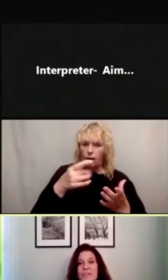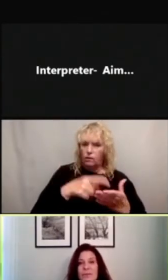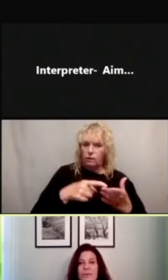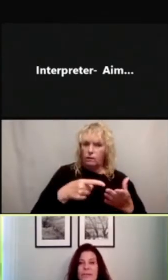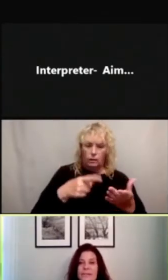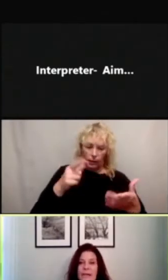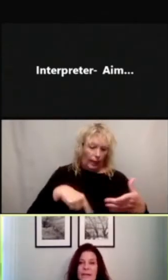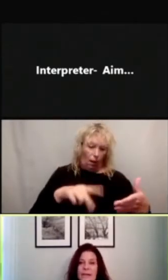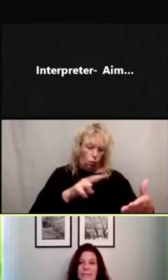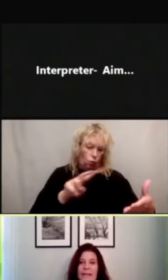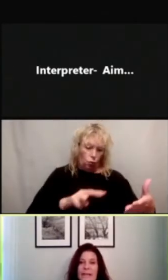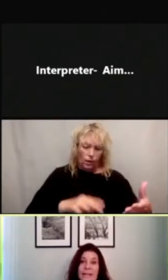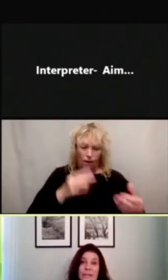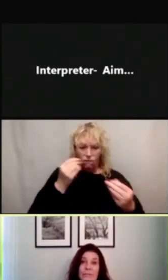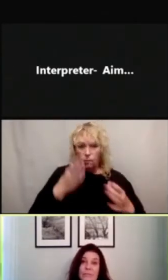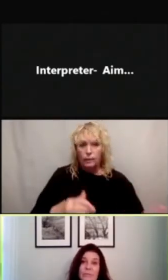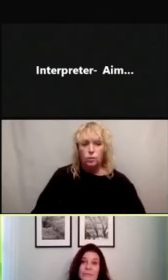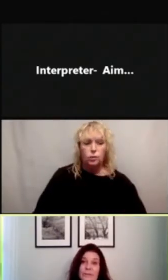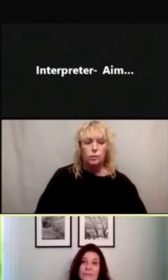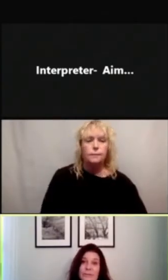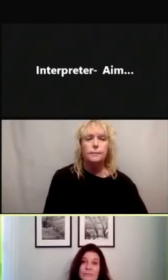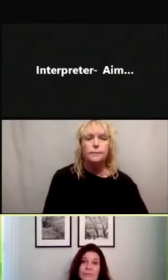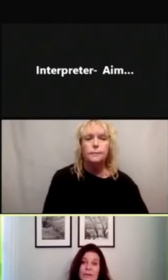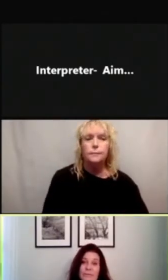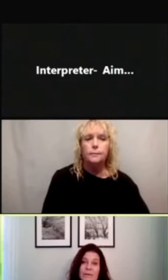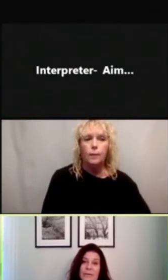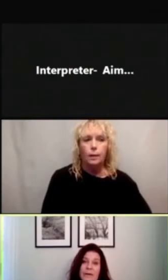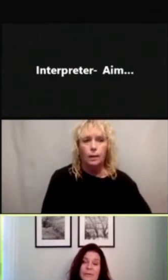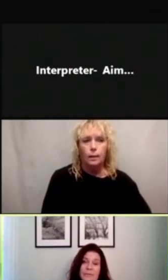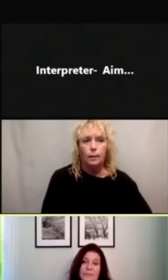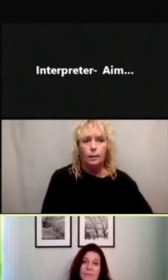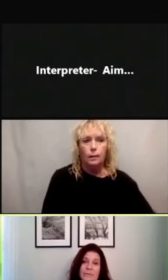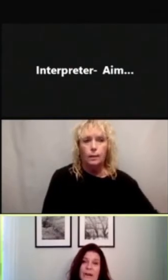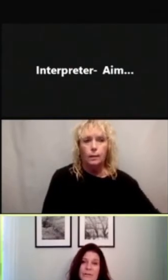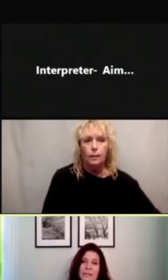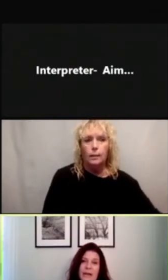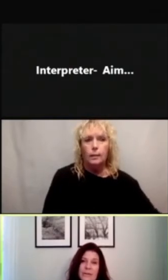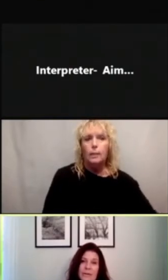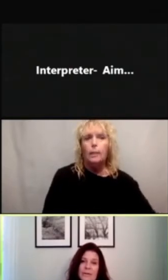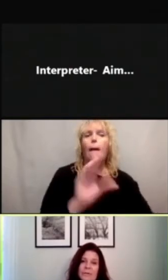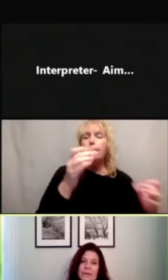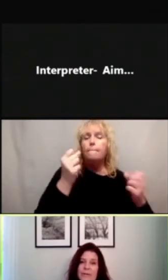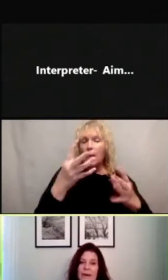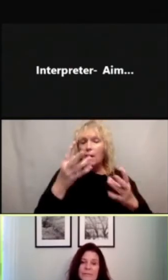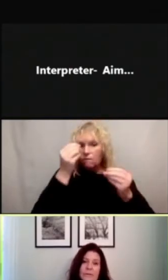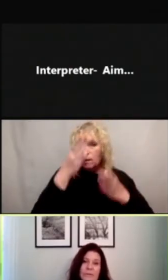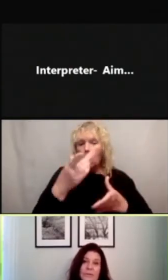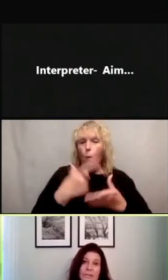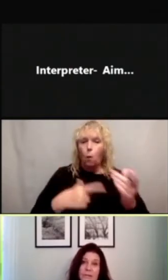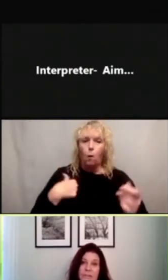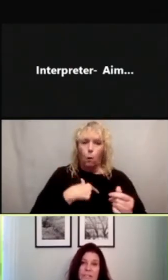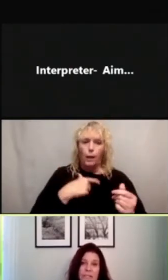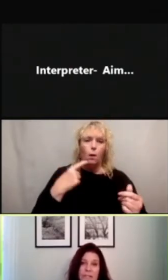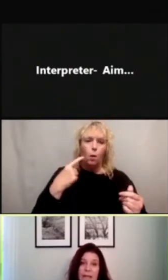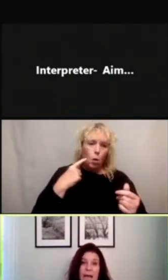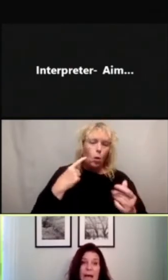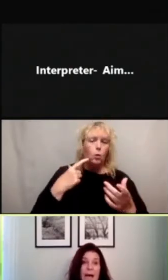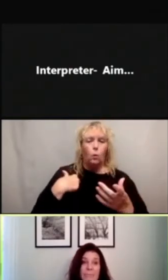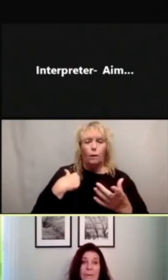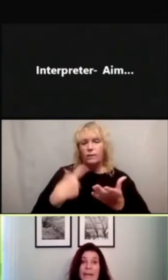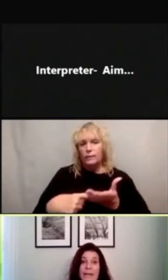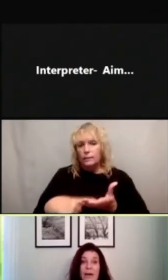a lot of the stories and anecdotes that we've heard from the health literacy providers that we work with at Florida Literacy